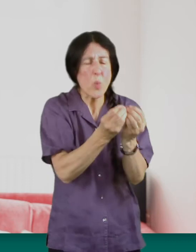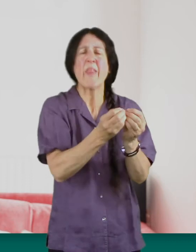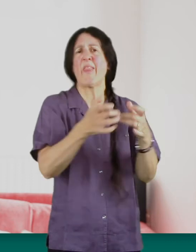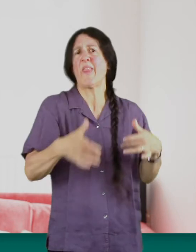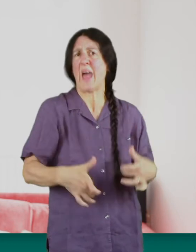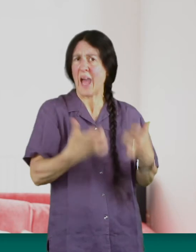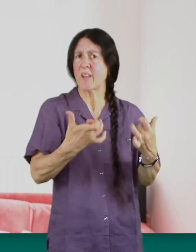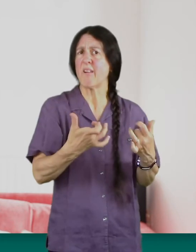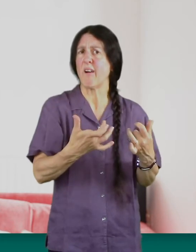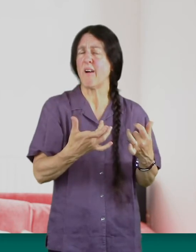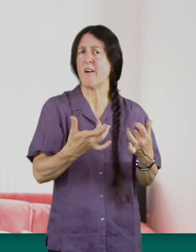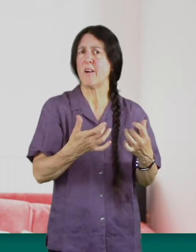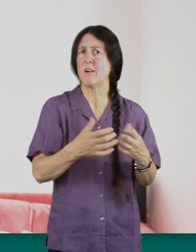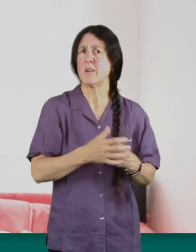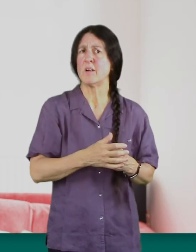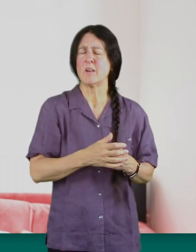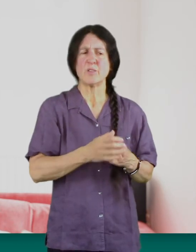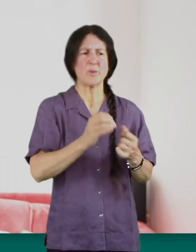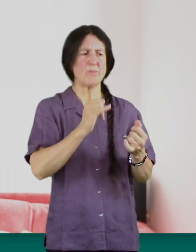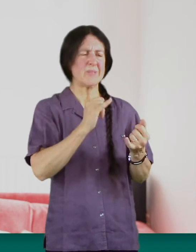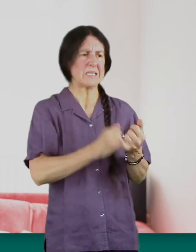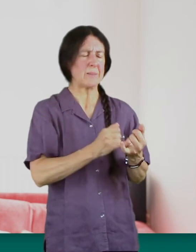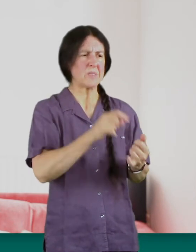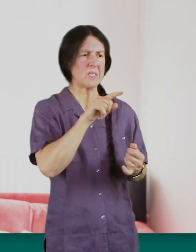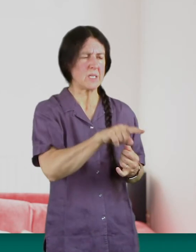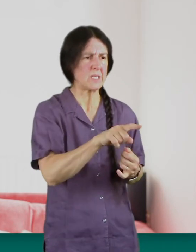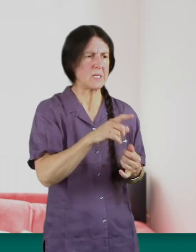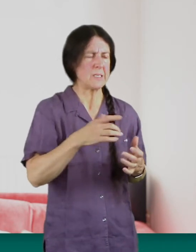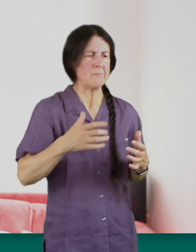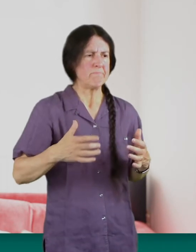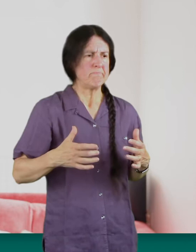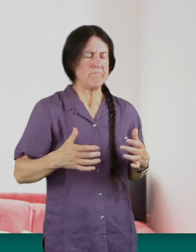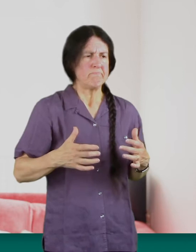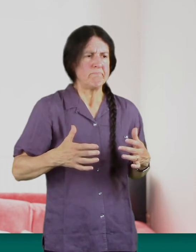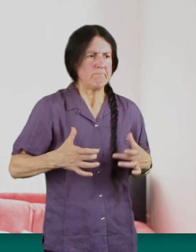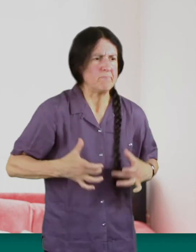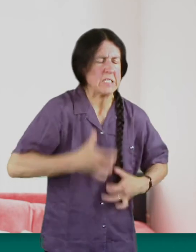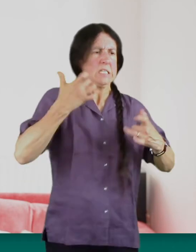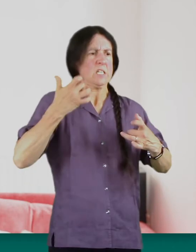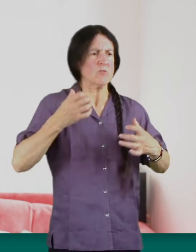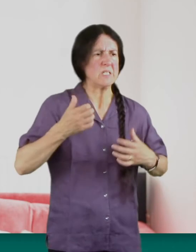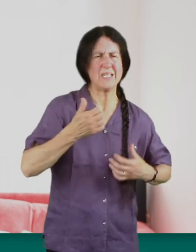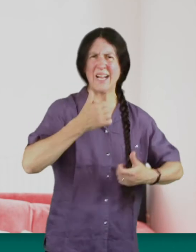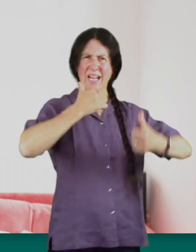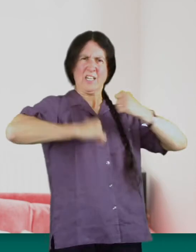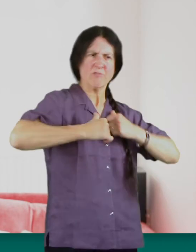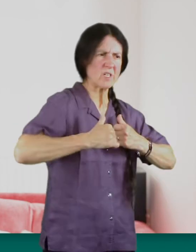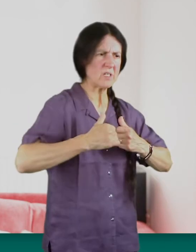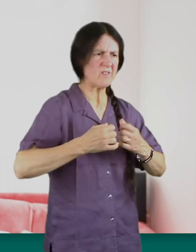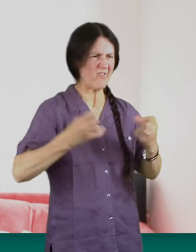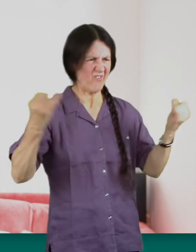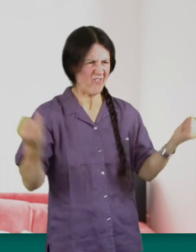abhorrent, arrogant, violent man who you just cannot imagine being in charge of any